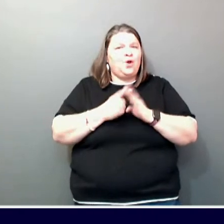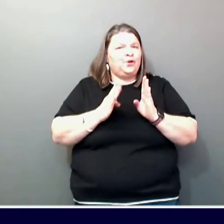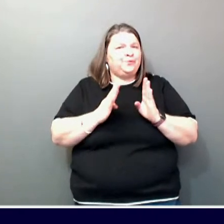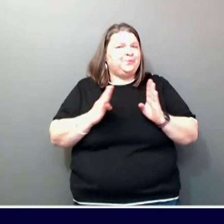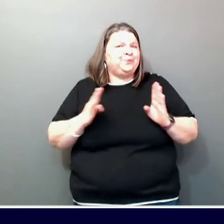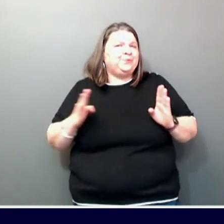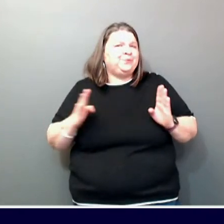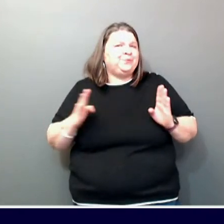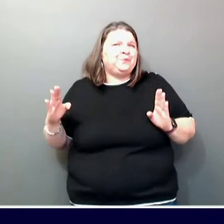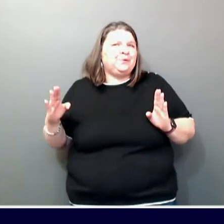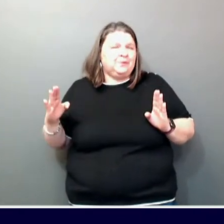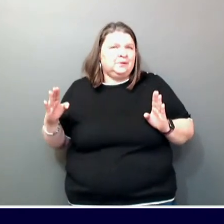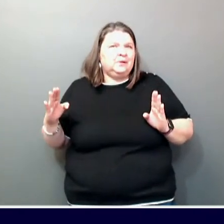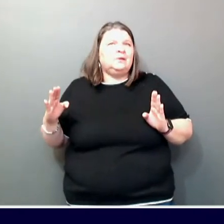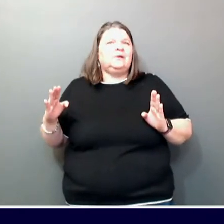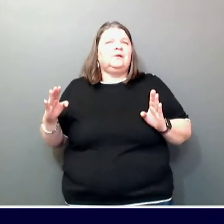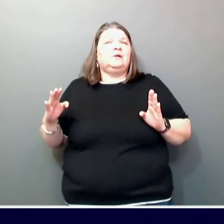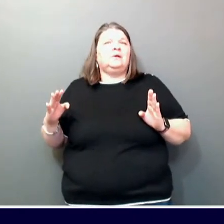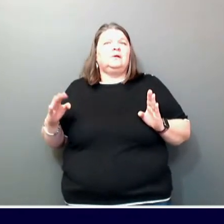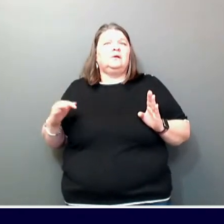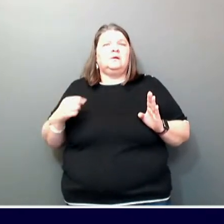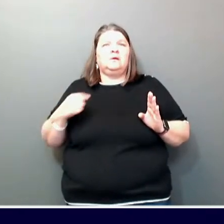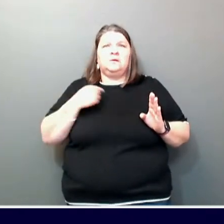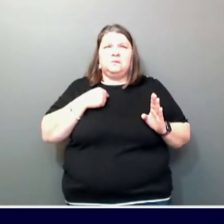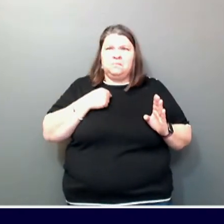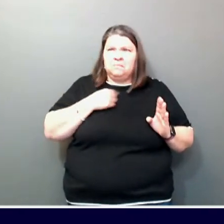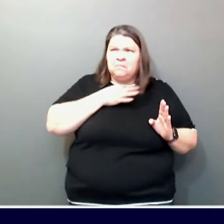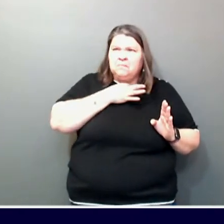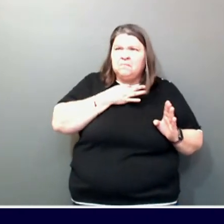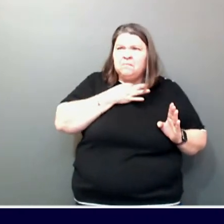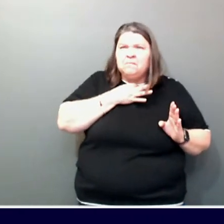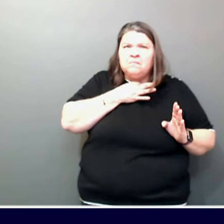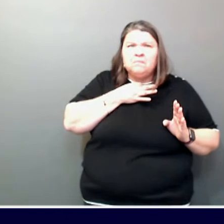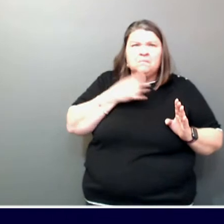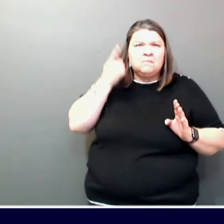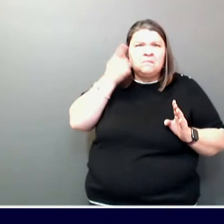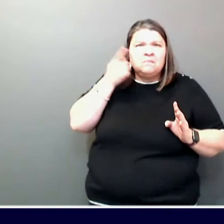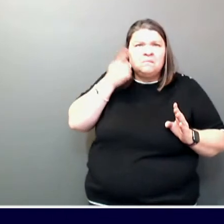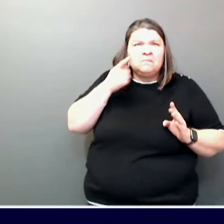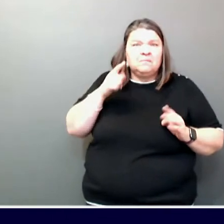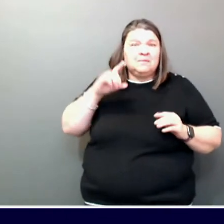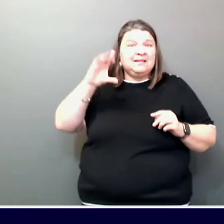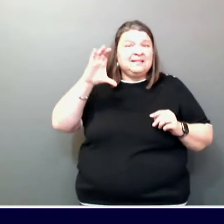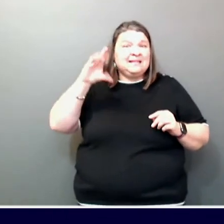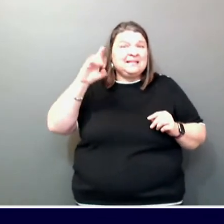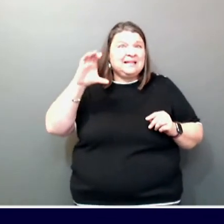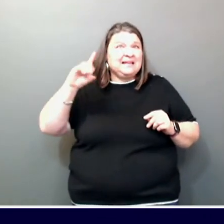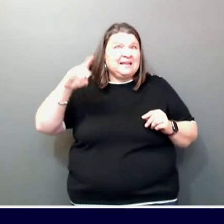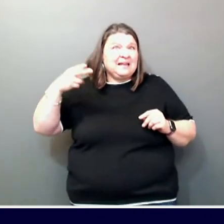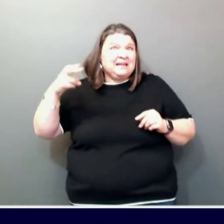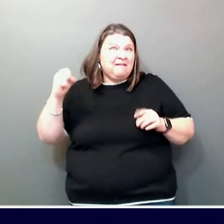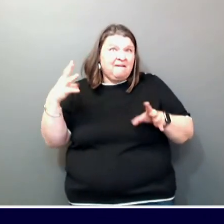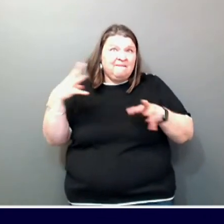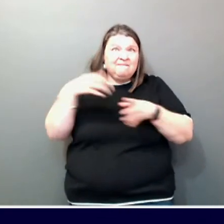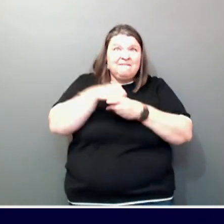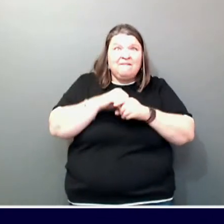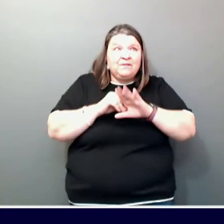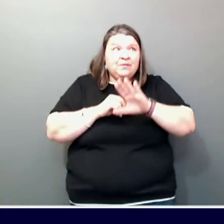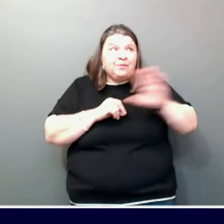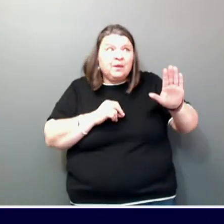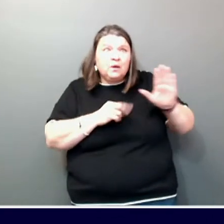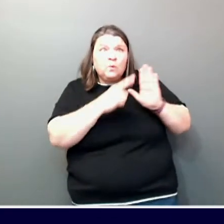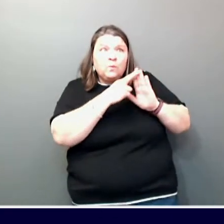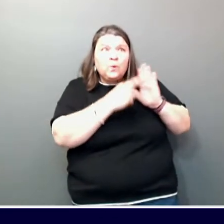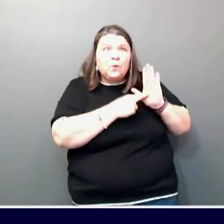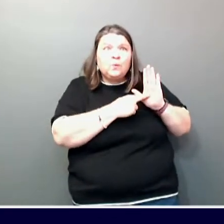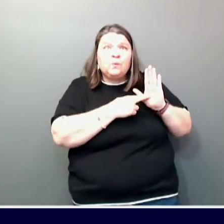Does Maine CDC or the DHHS play any kind of role in recommending to hospitals what they do with visitation